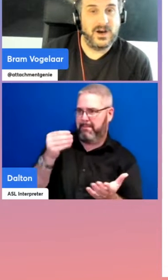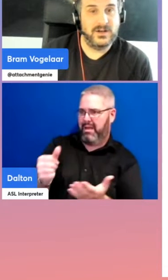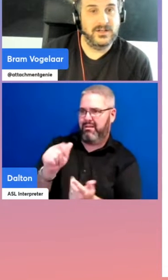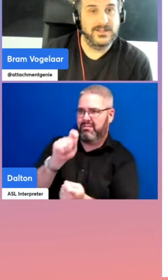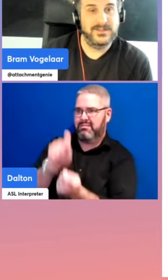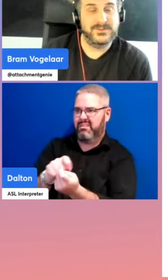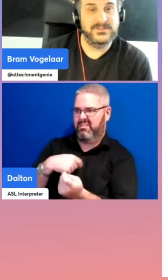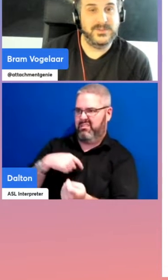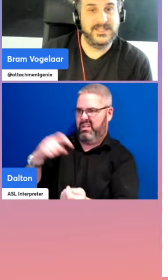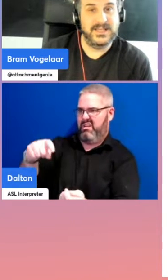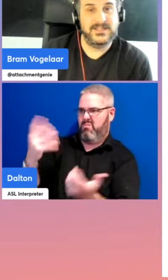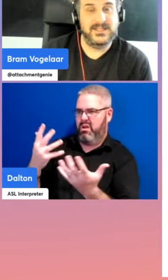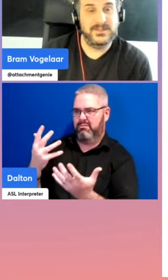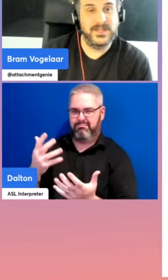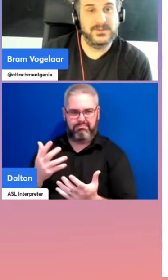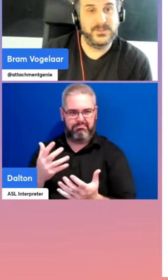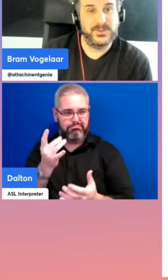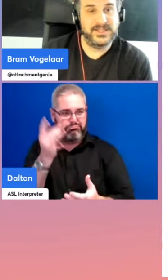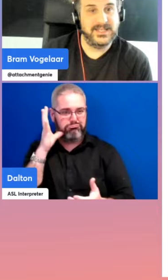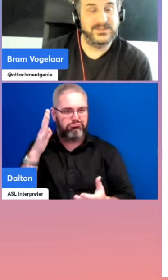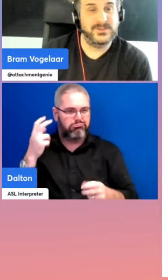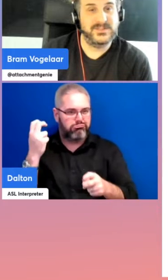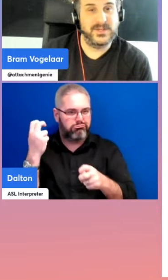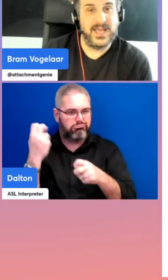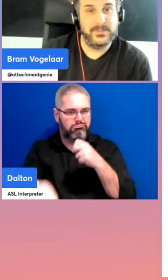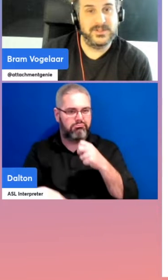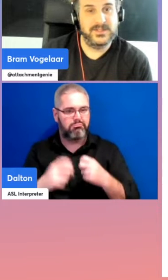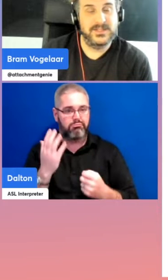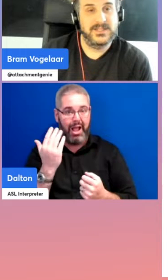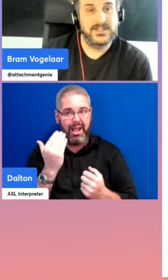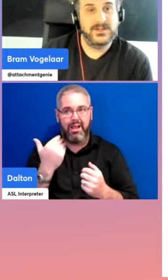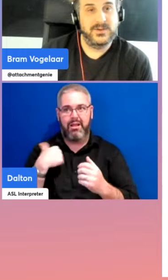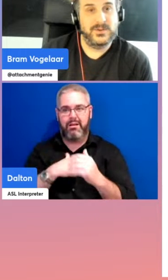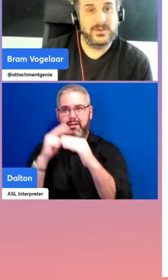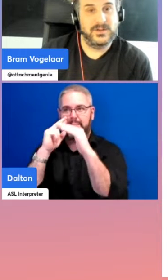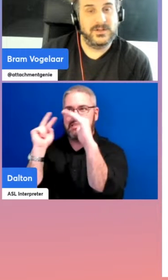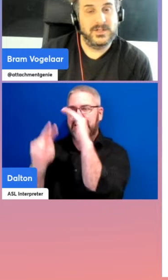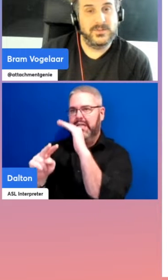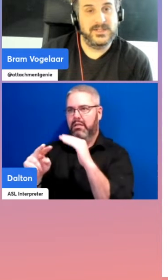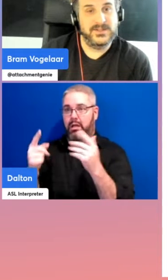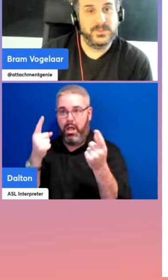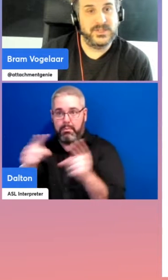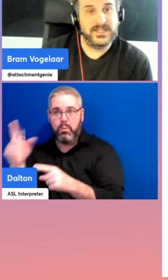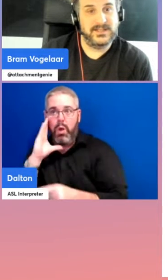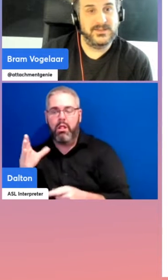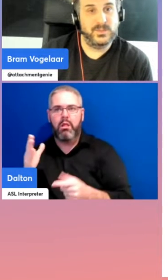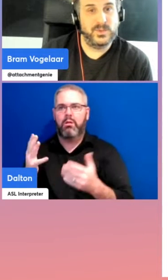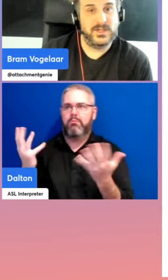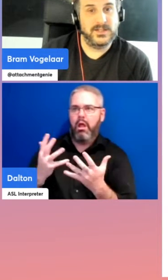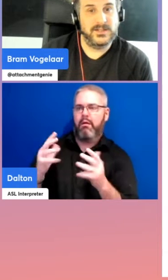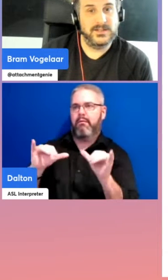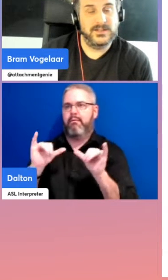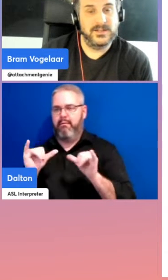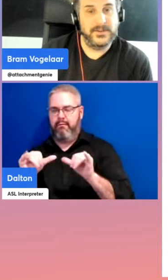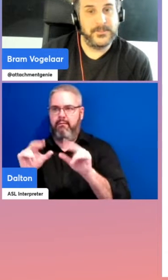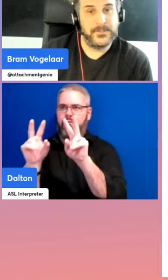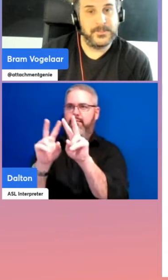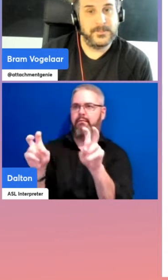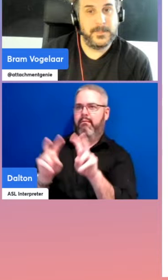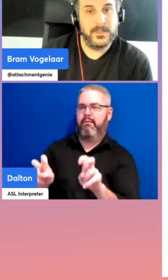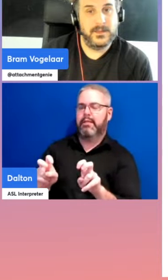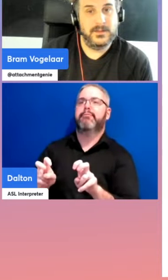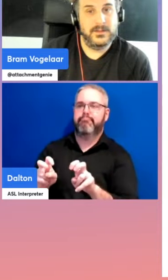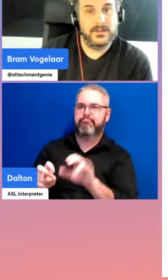that's hard because actually need to be able to predict what's going to happen, or we need to predict